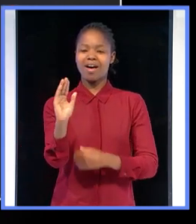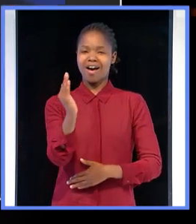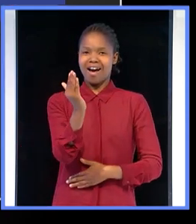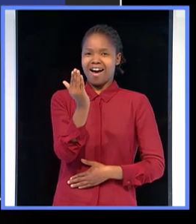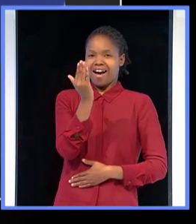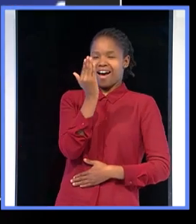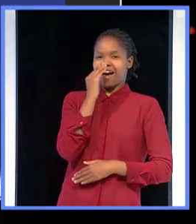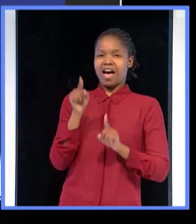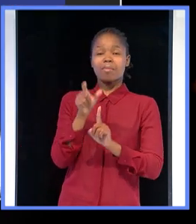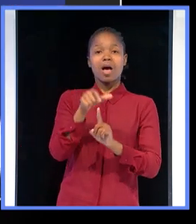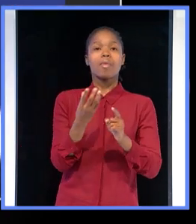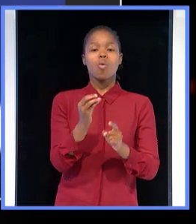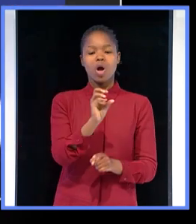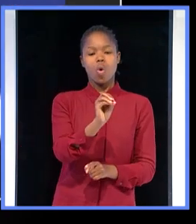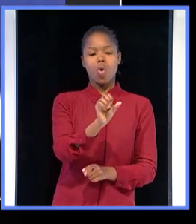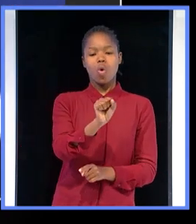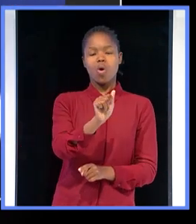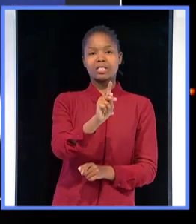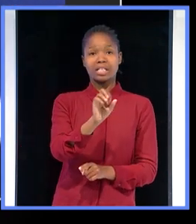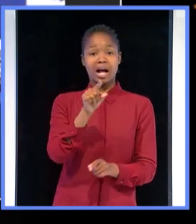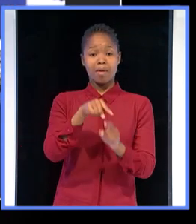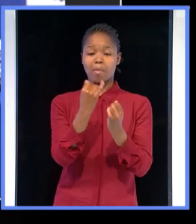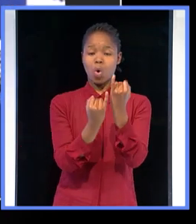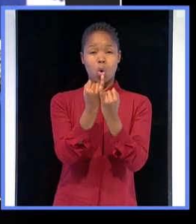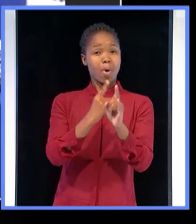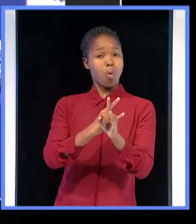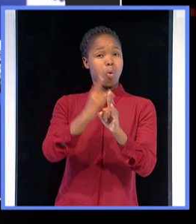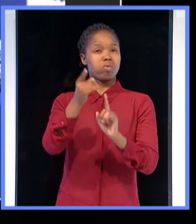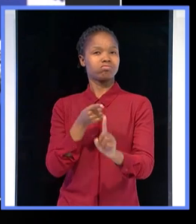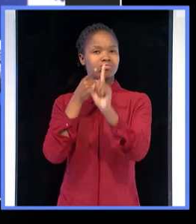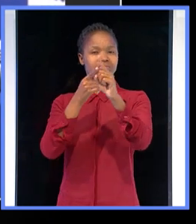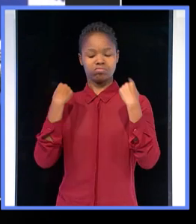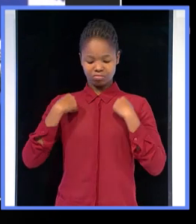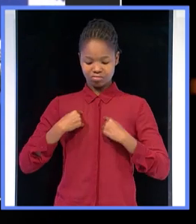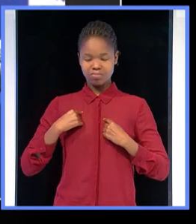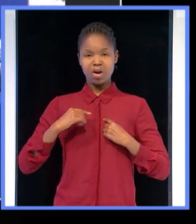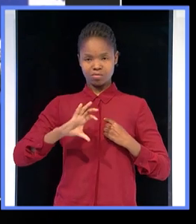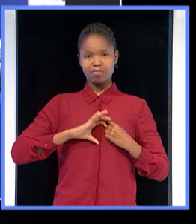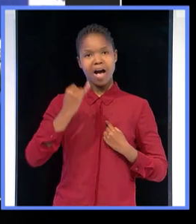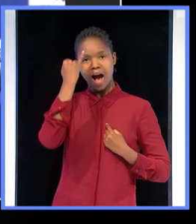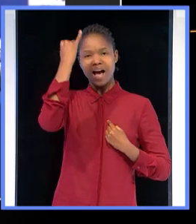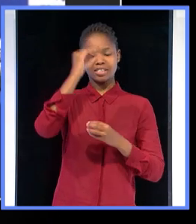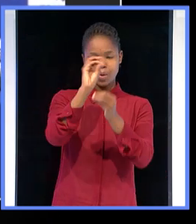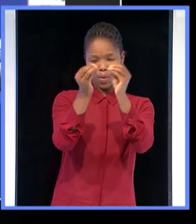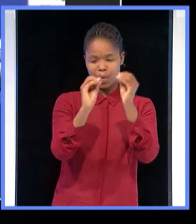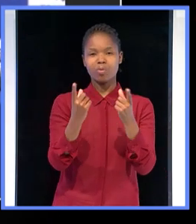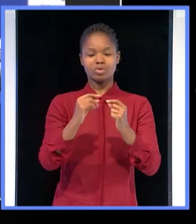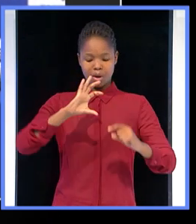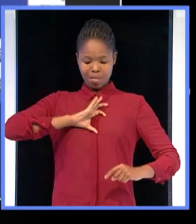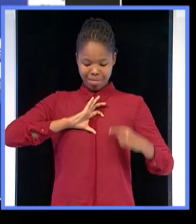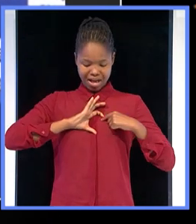graphic designer from Osaka won a nationwide competition to design the medals for the Olympics and Paralympics next year.